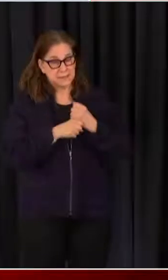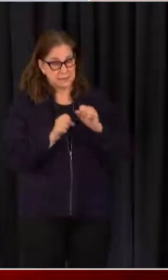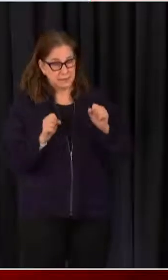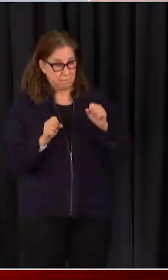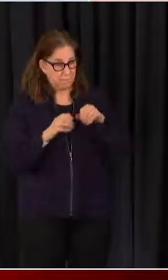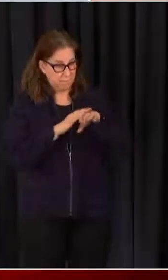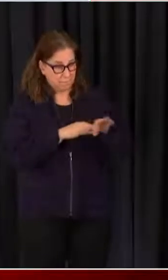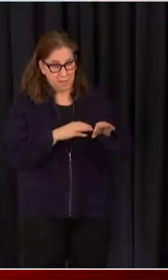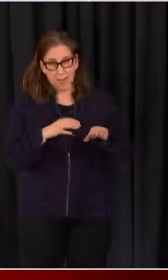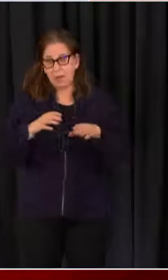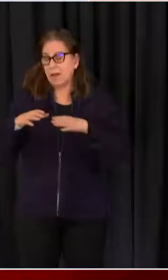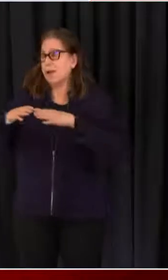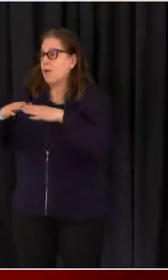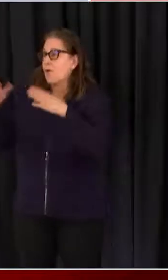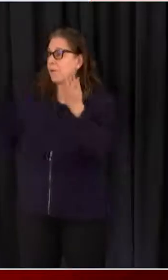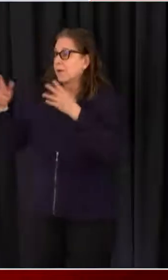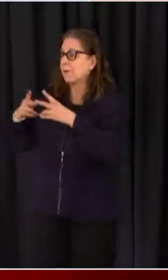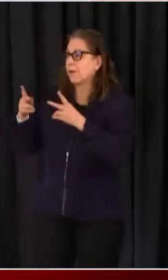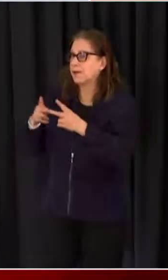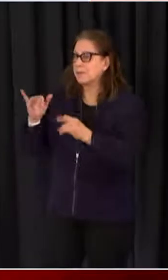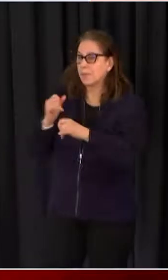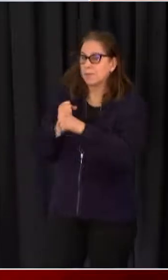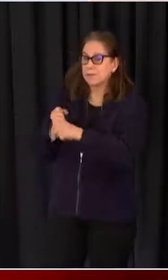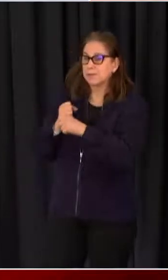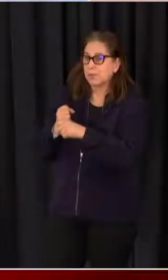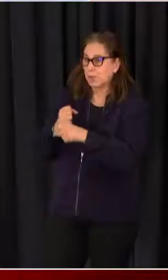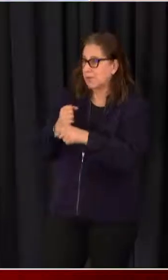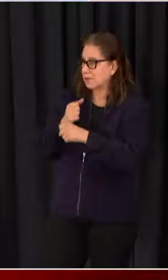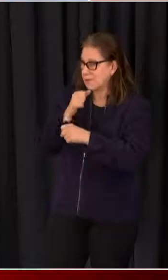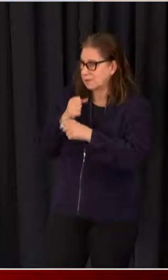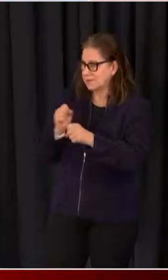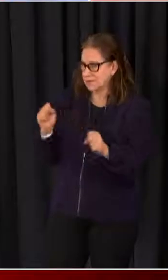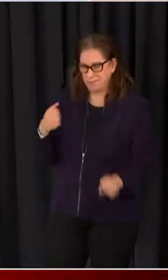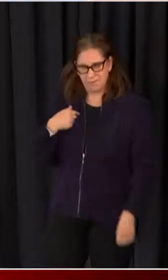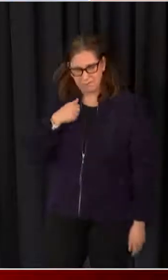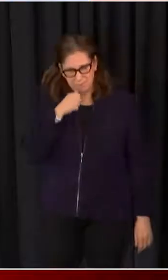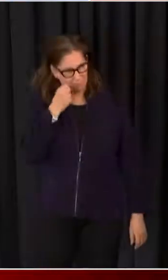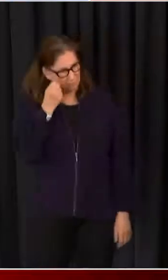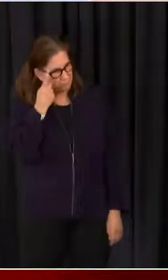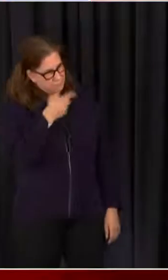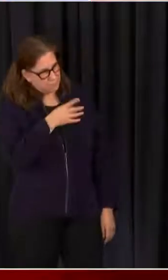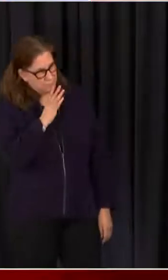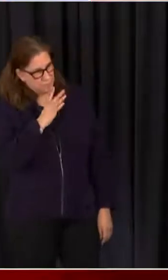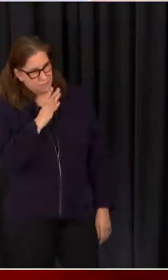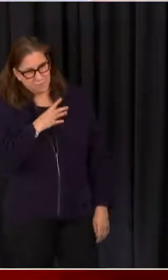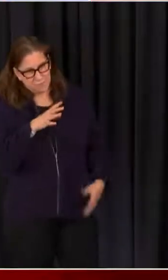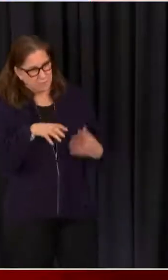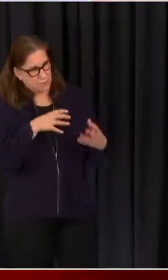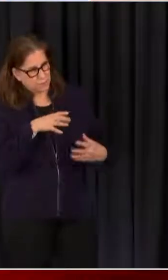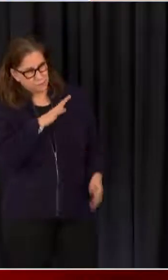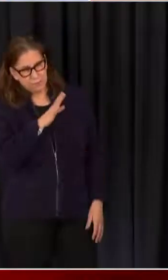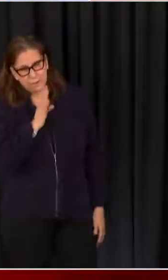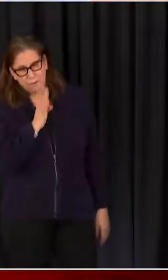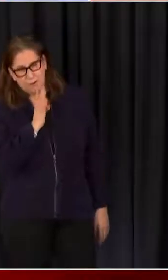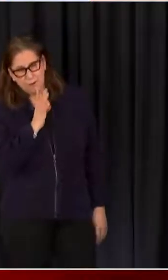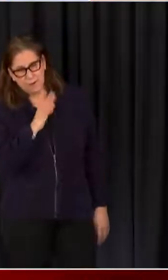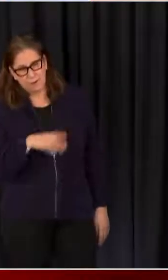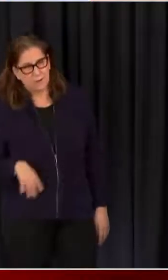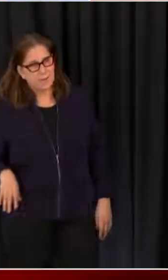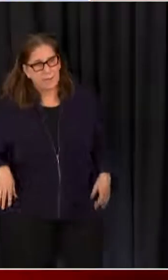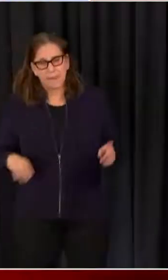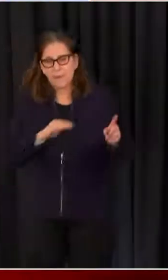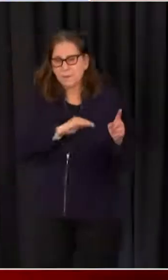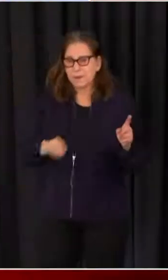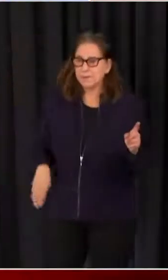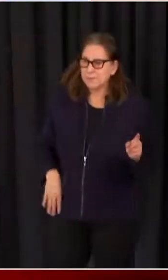to be patient, and we will continue to work with the team and give the best advice and